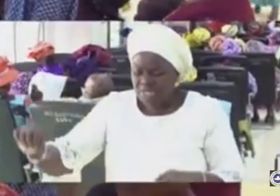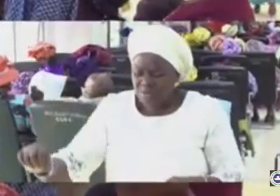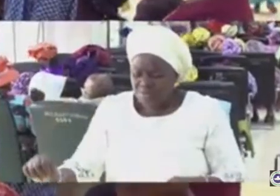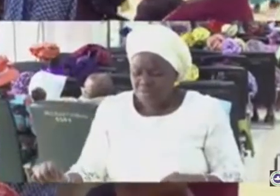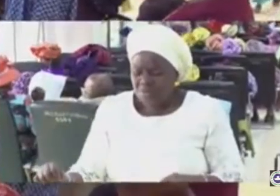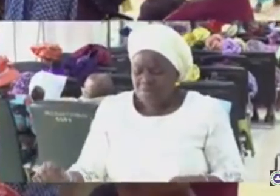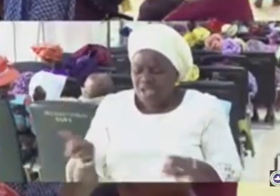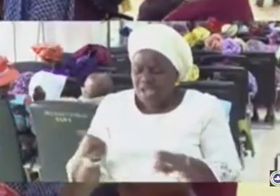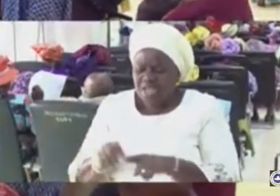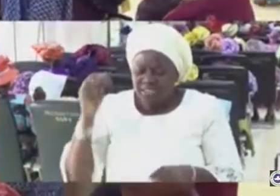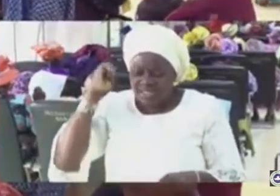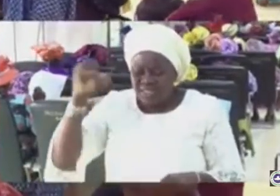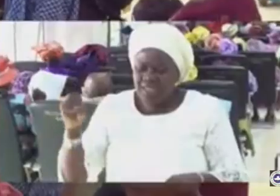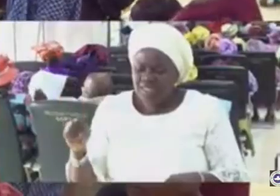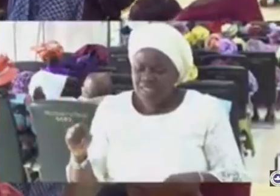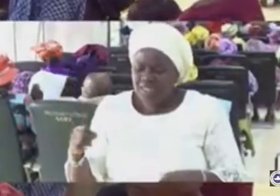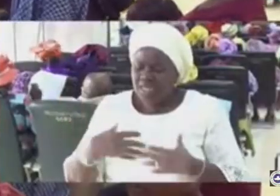brand new beginning.